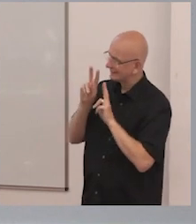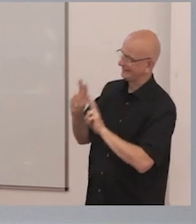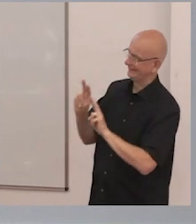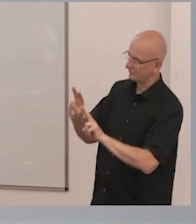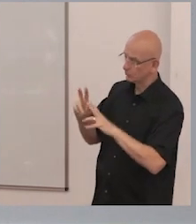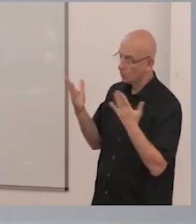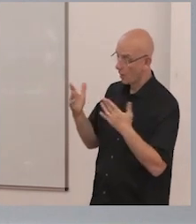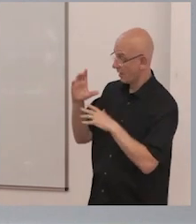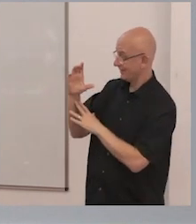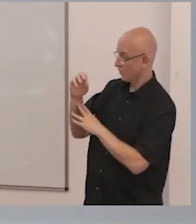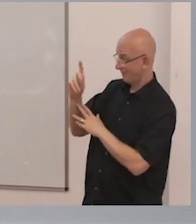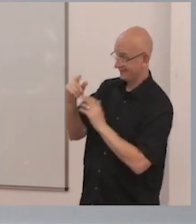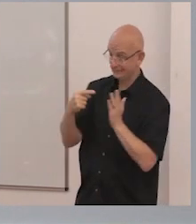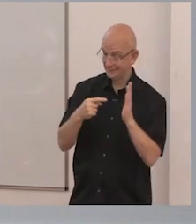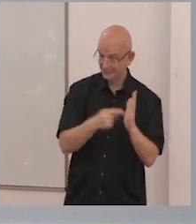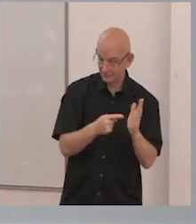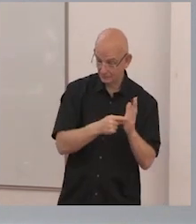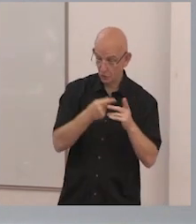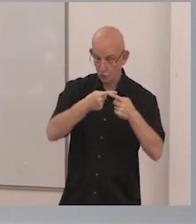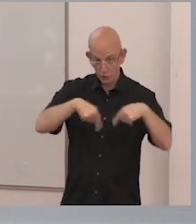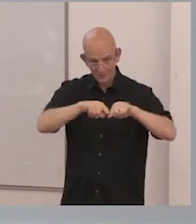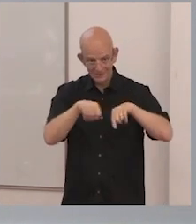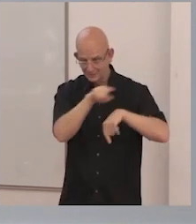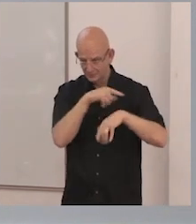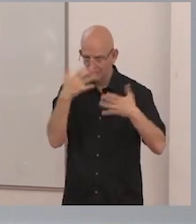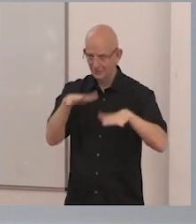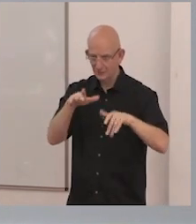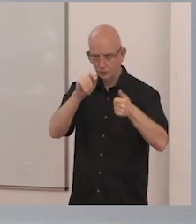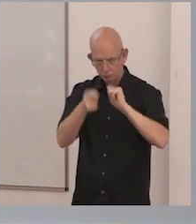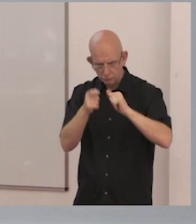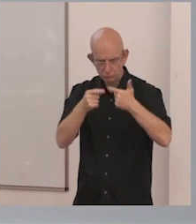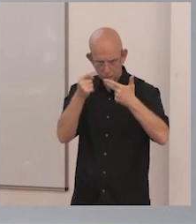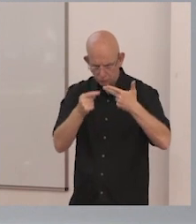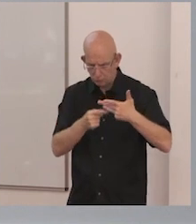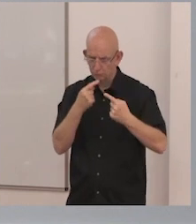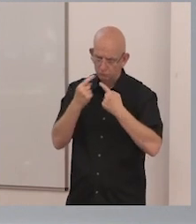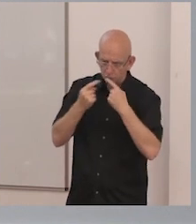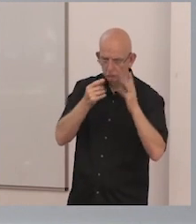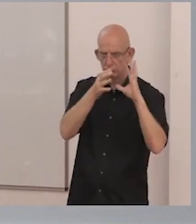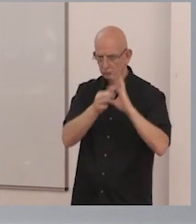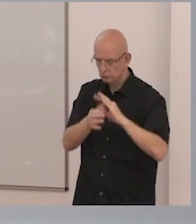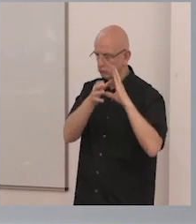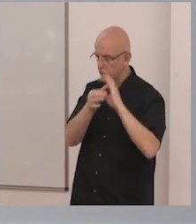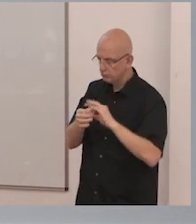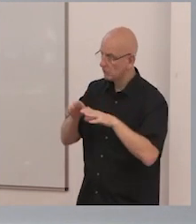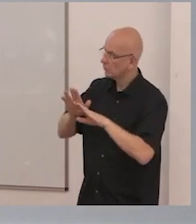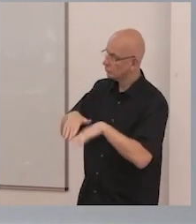general comments. For example, General Comment 7 calls on state parties to